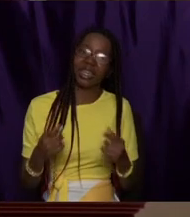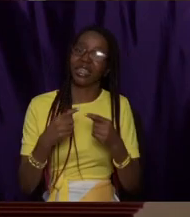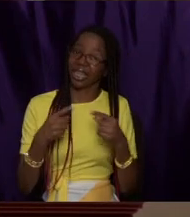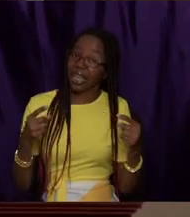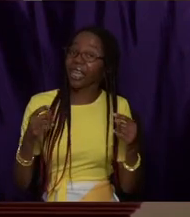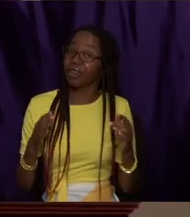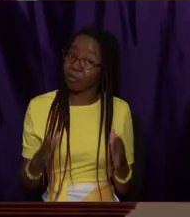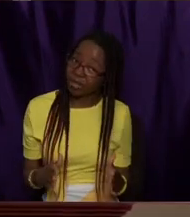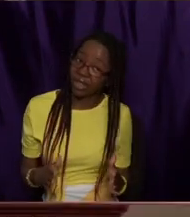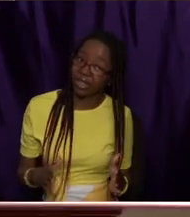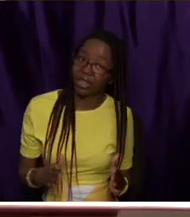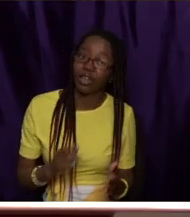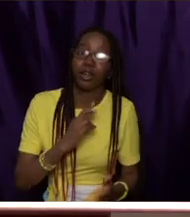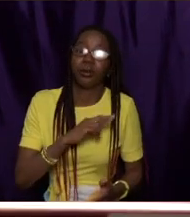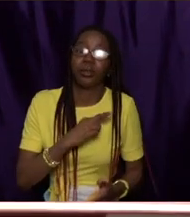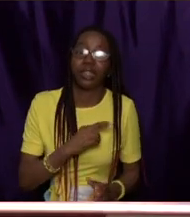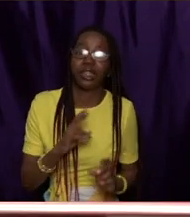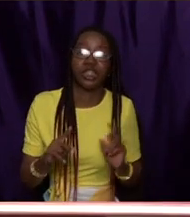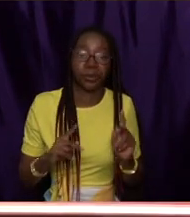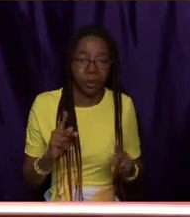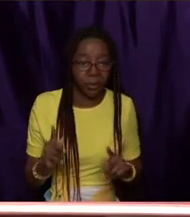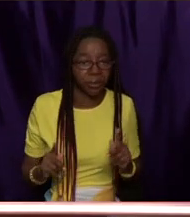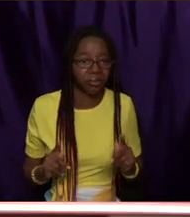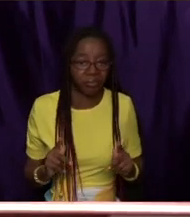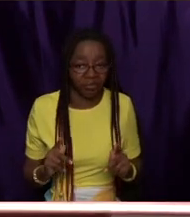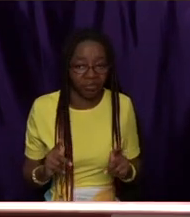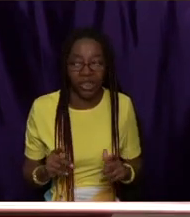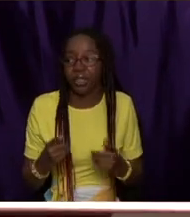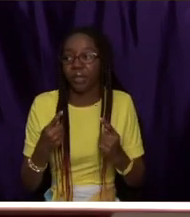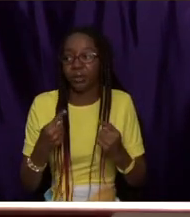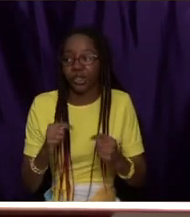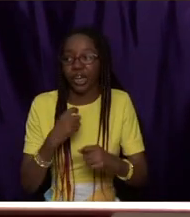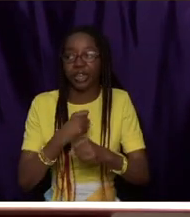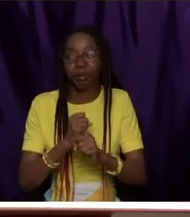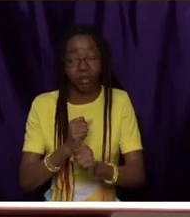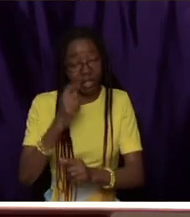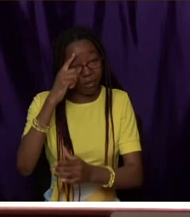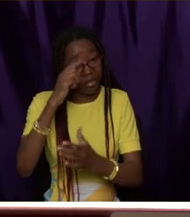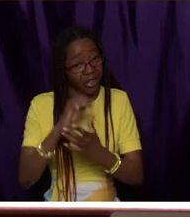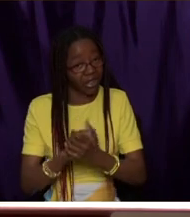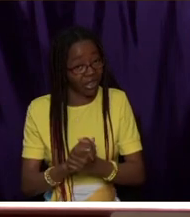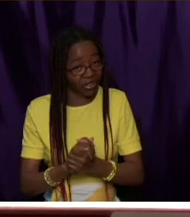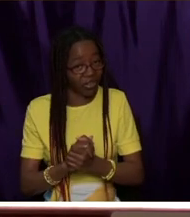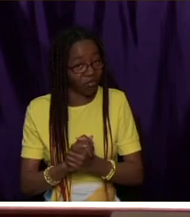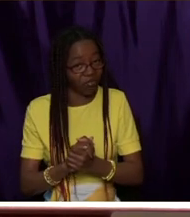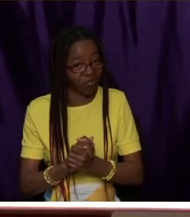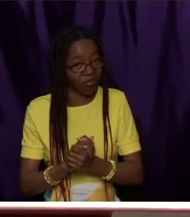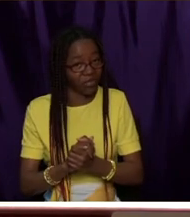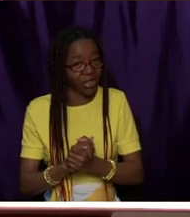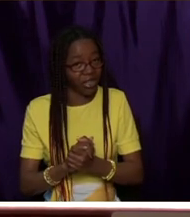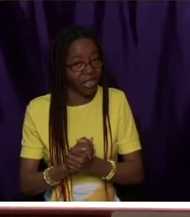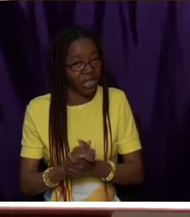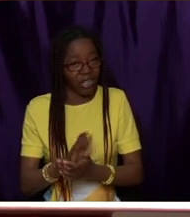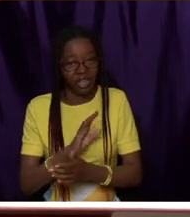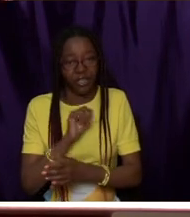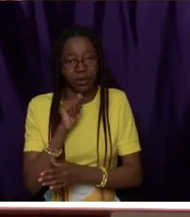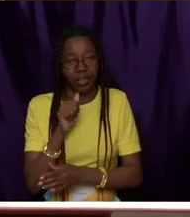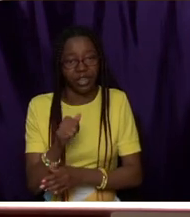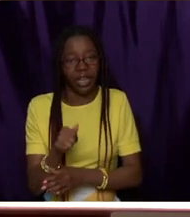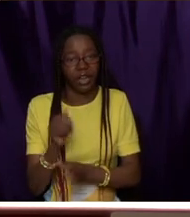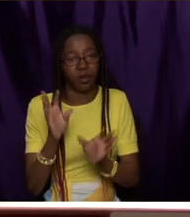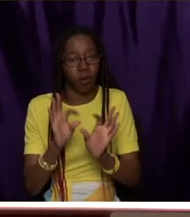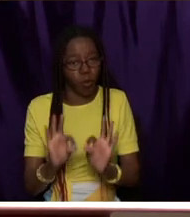the enemy and even religious people will try to make you believe that you don't